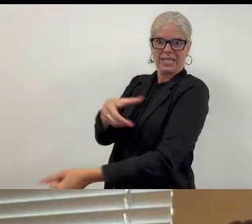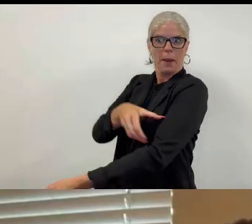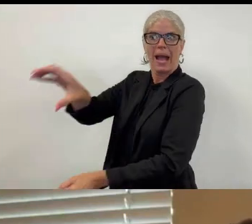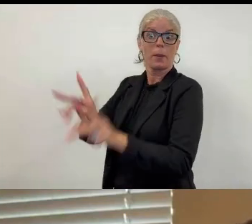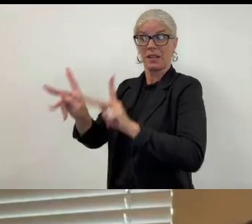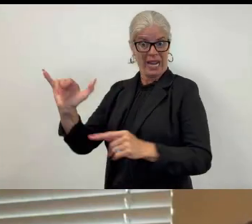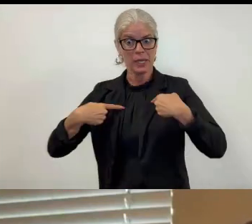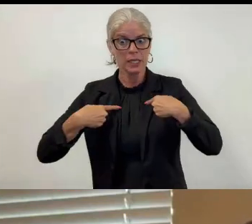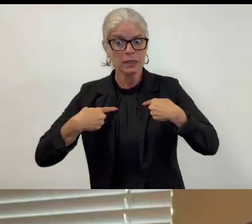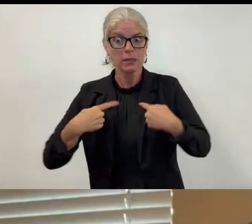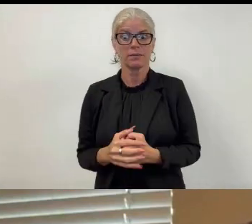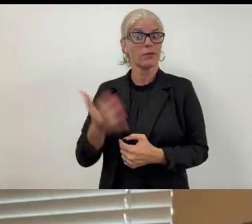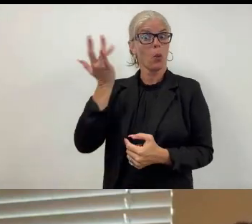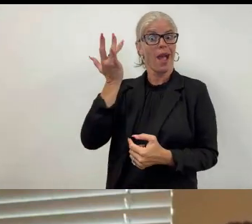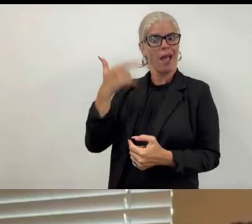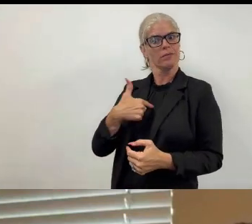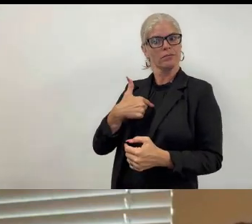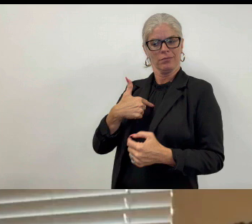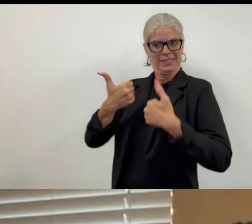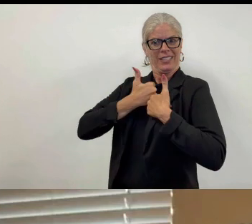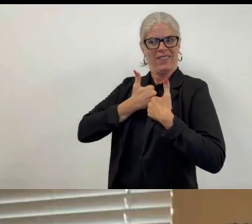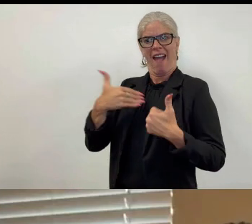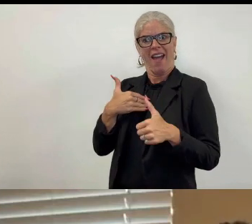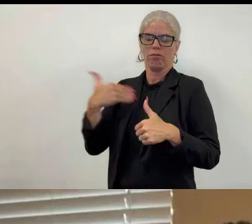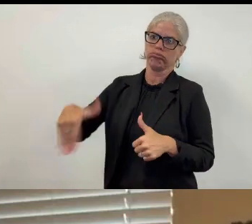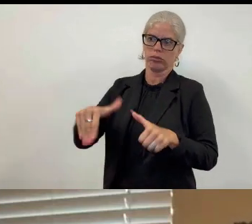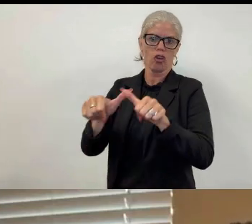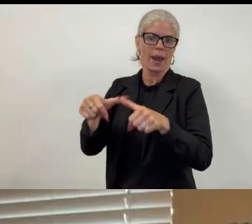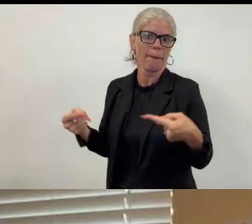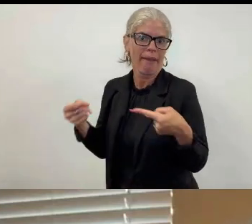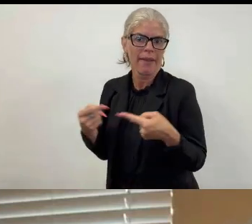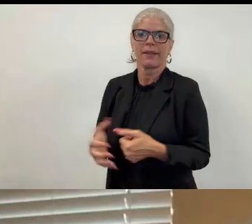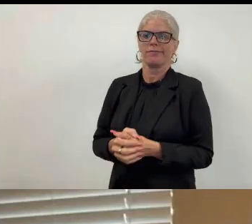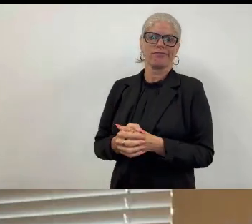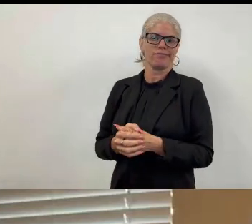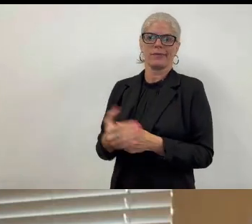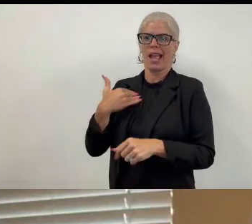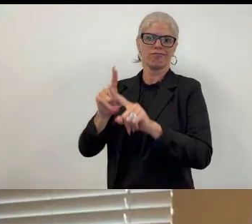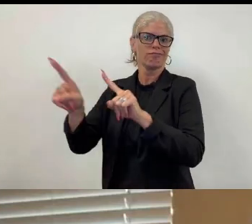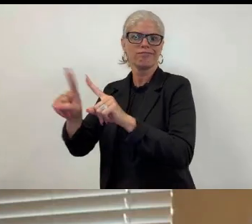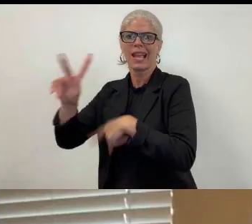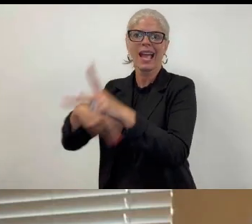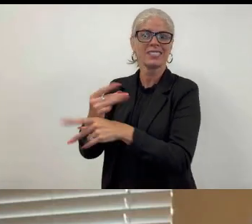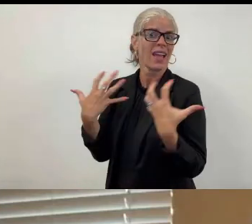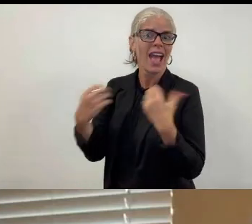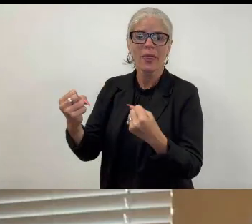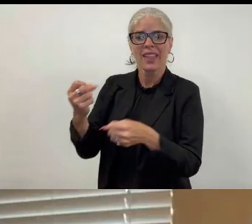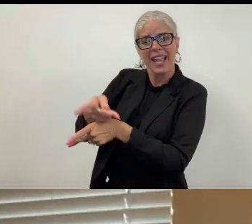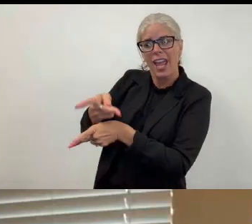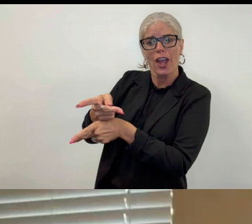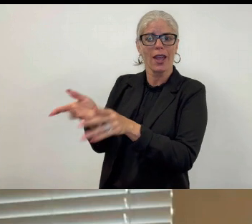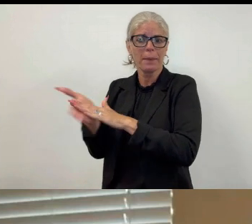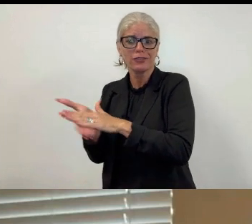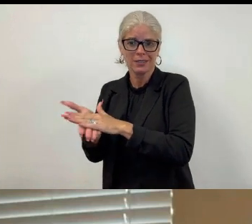really enables people like myself who suffer from chronic pain, who, have to do all kinds of different